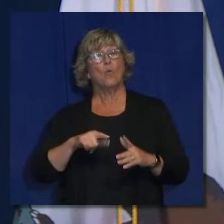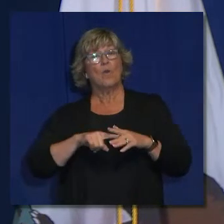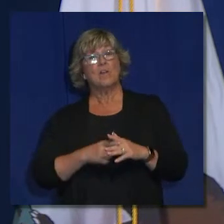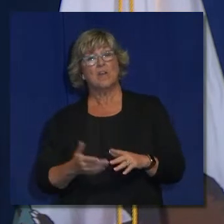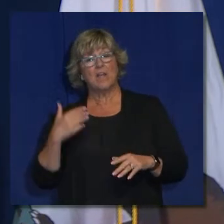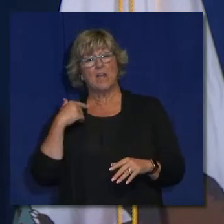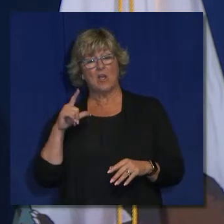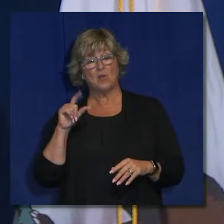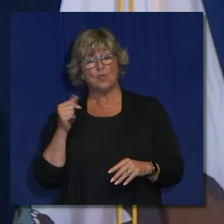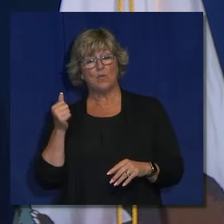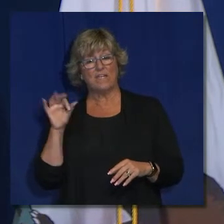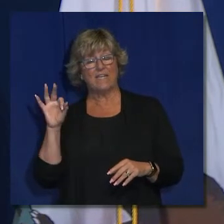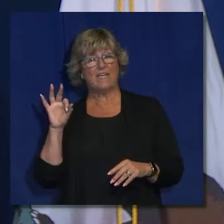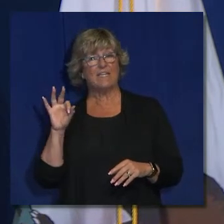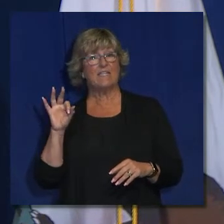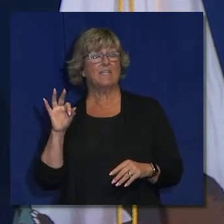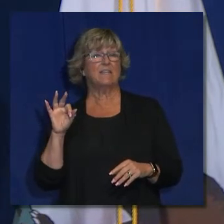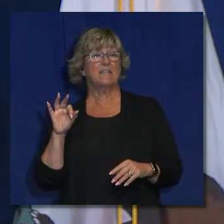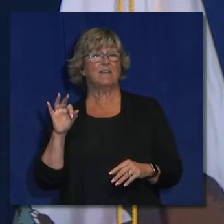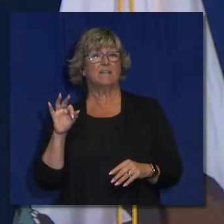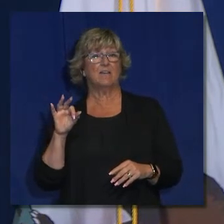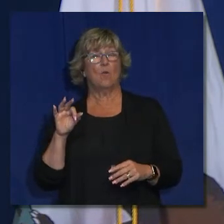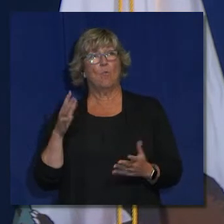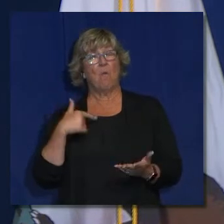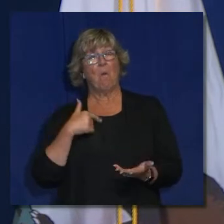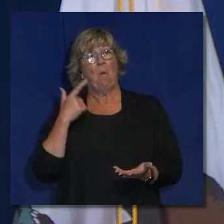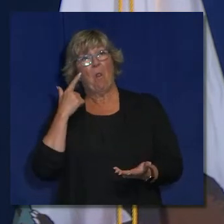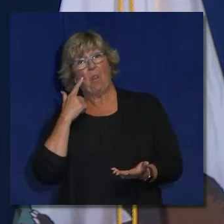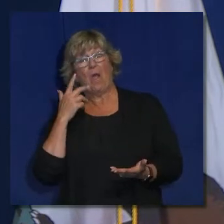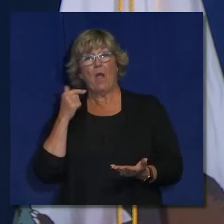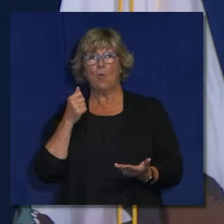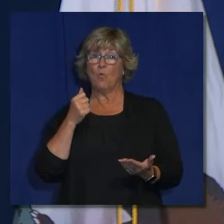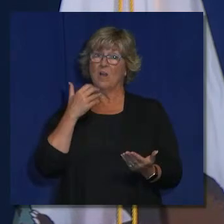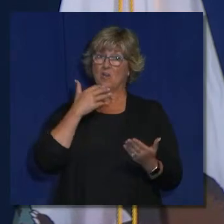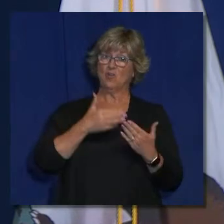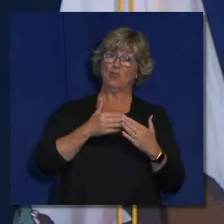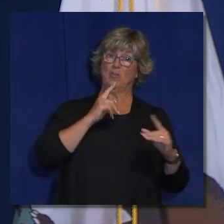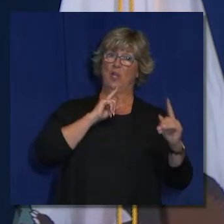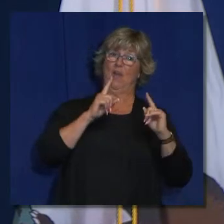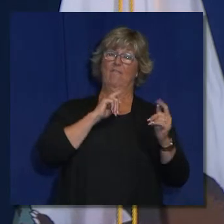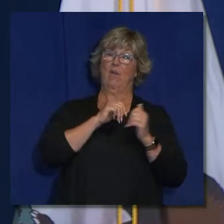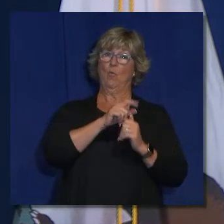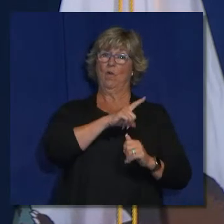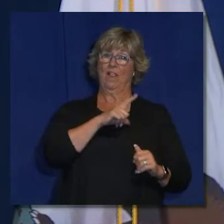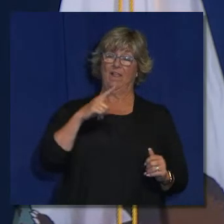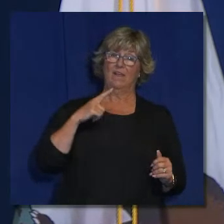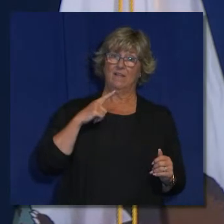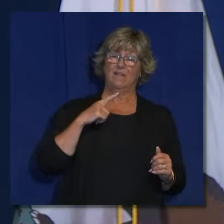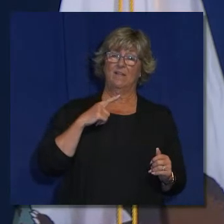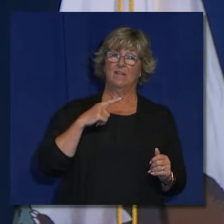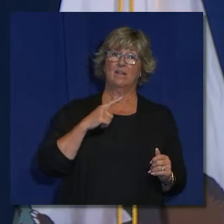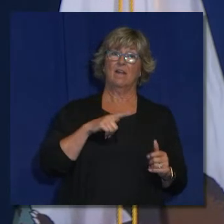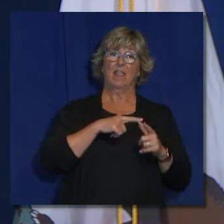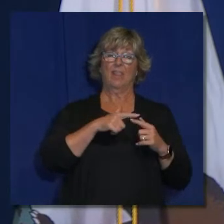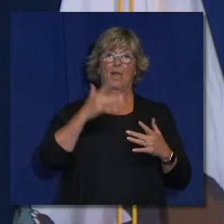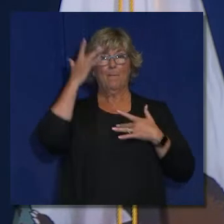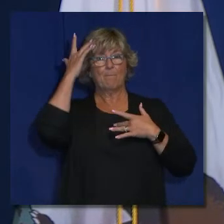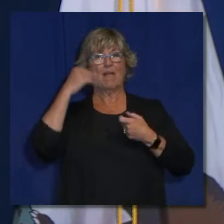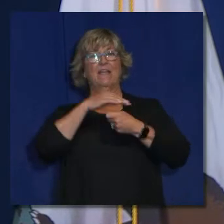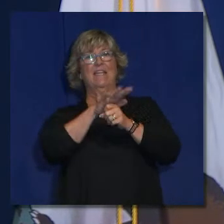in 2019. I had some, what I felt were advanced conversations with the legislature in this space, and then the pandemic